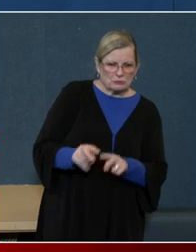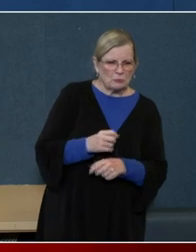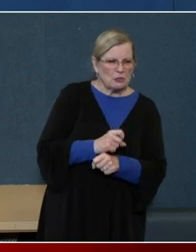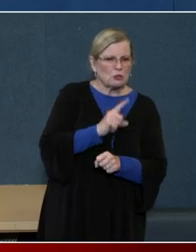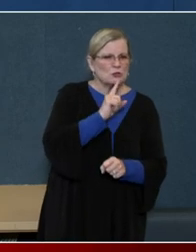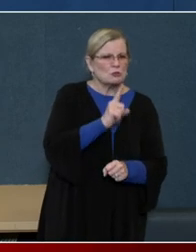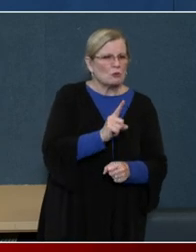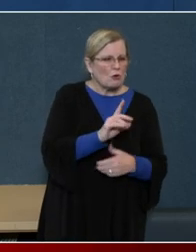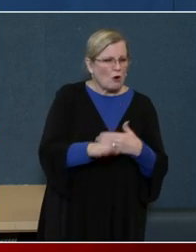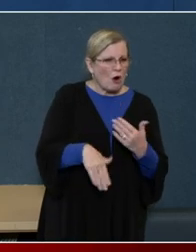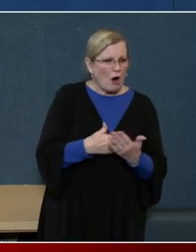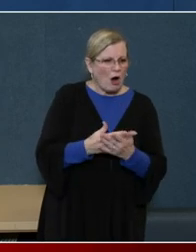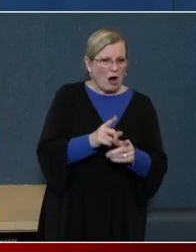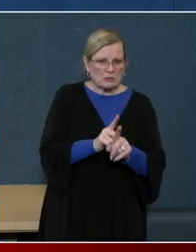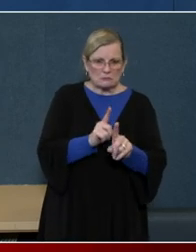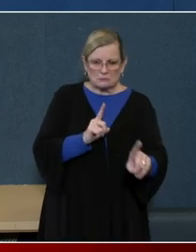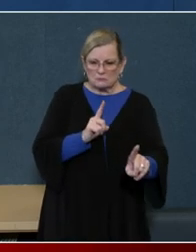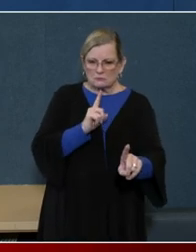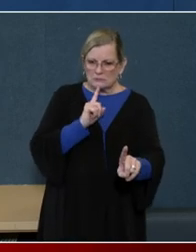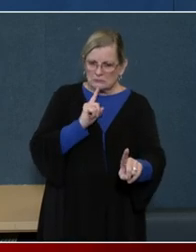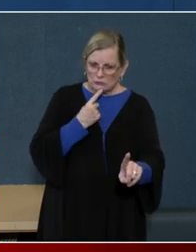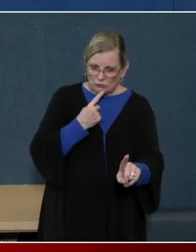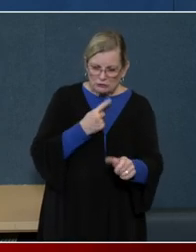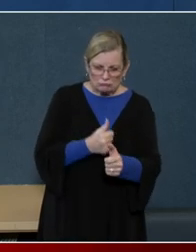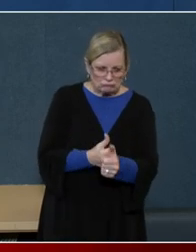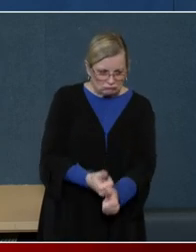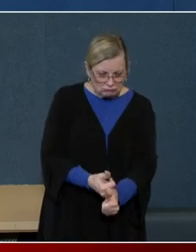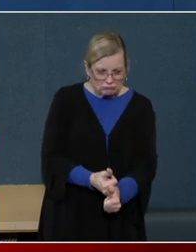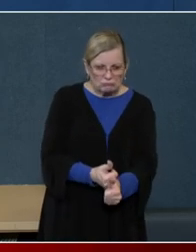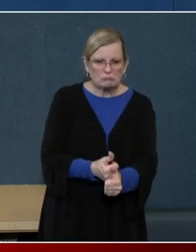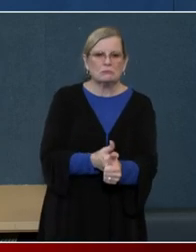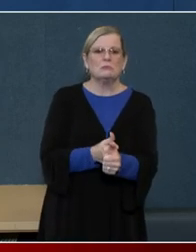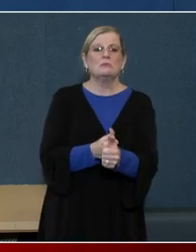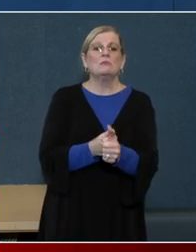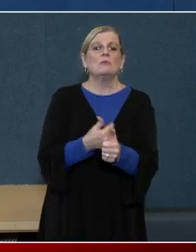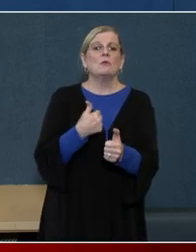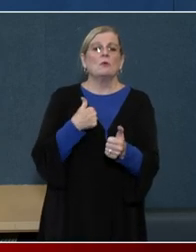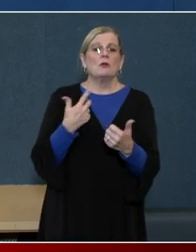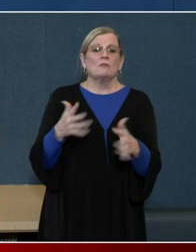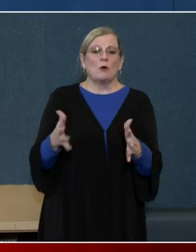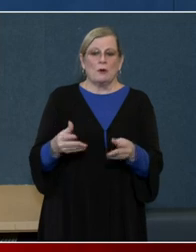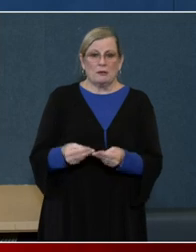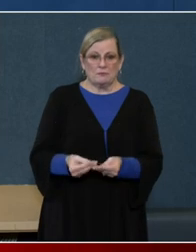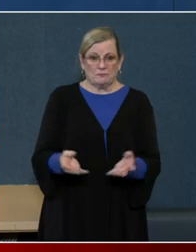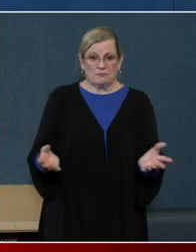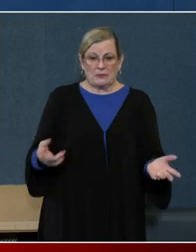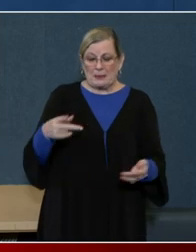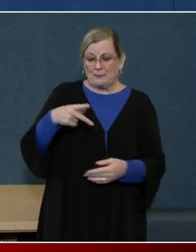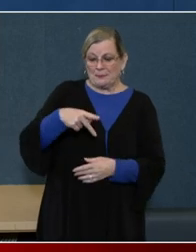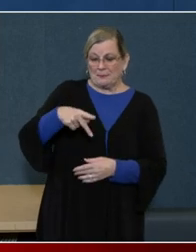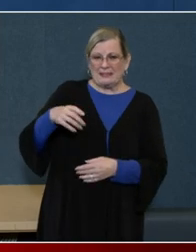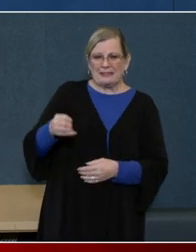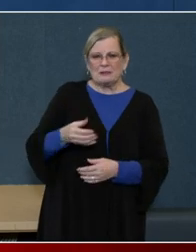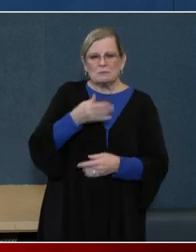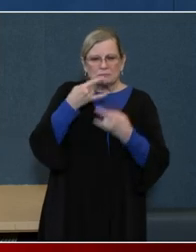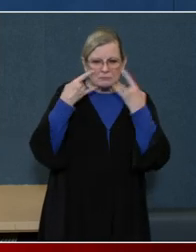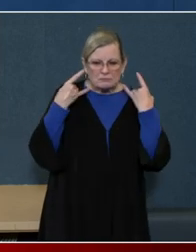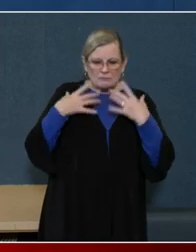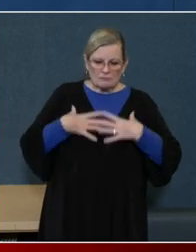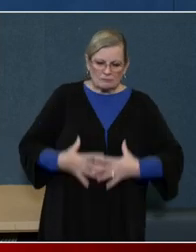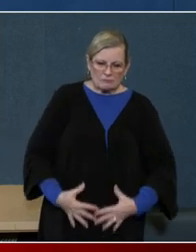are adhered to appropriately. We've already distributed PPE to schools. We